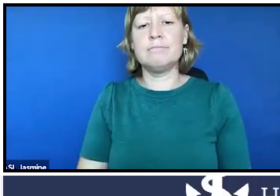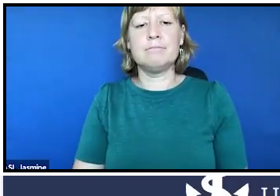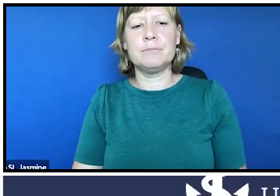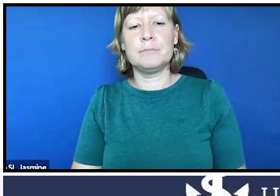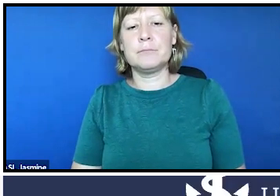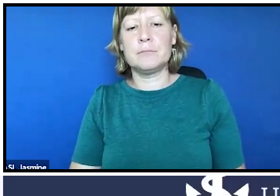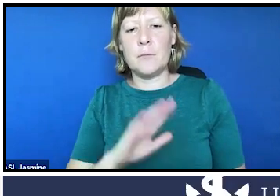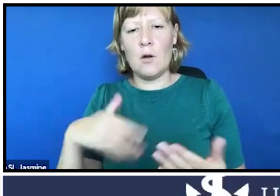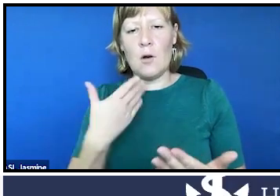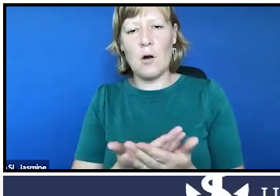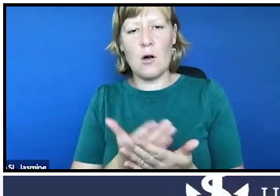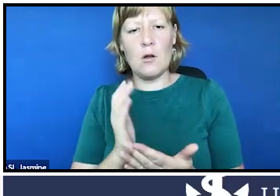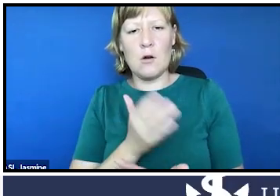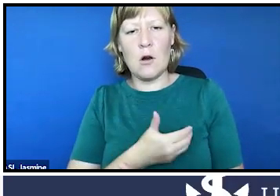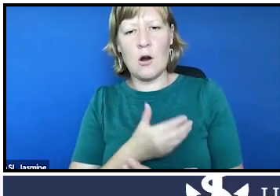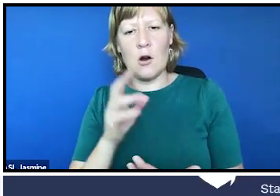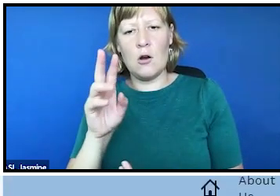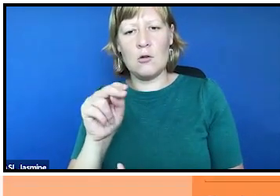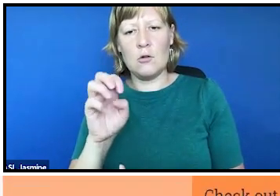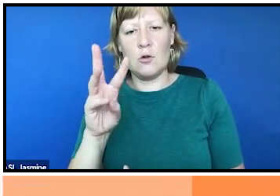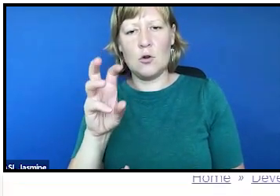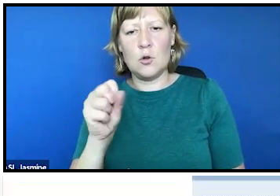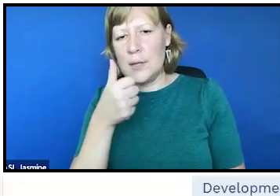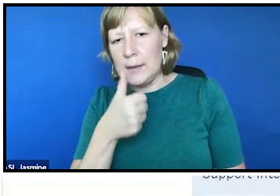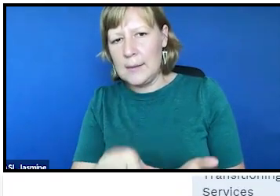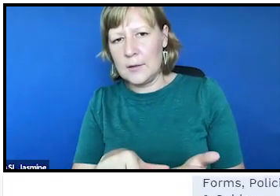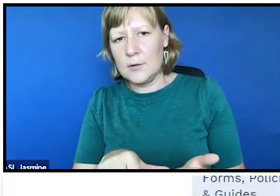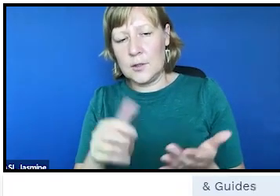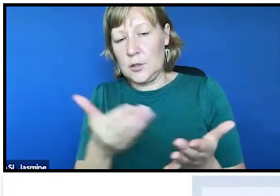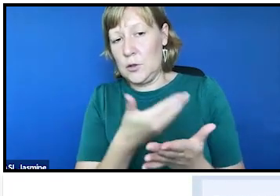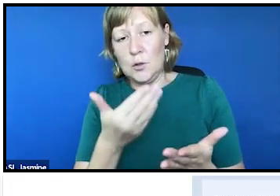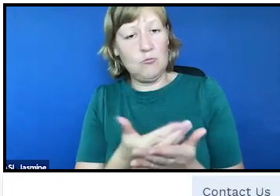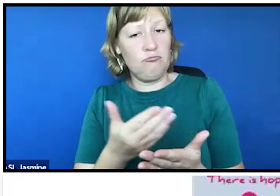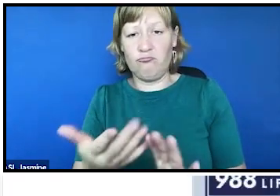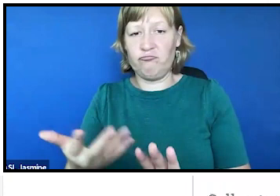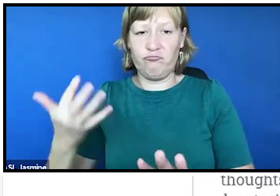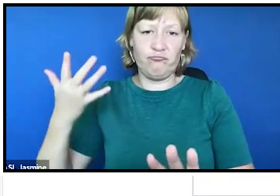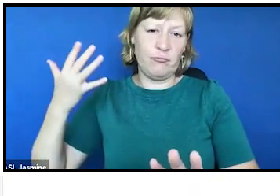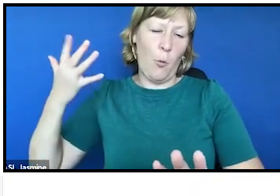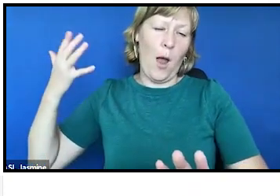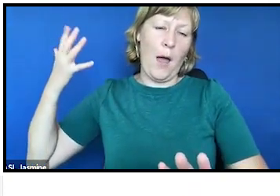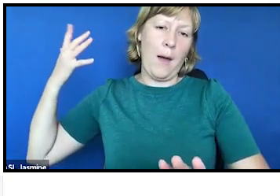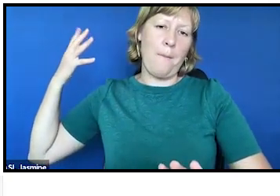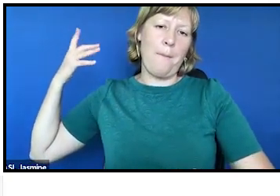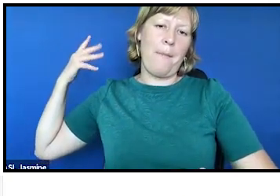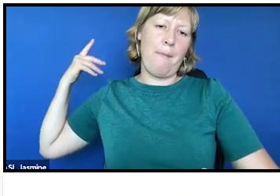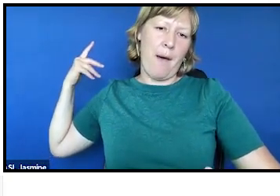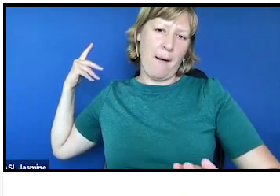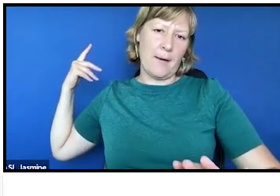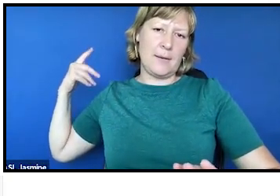this is where all our newsletters live, not just the new ones that we're creating, but the old ones as well. They go back all the way up